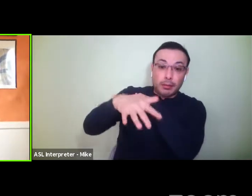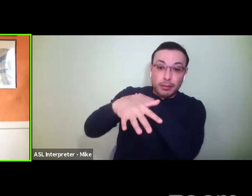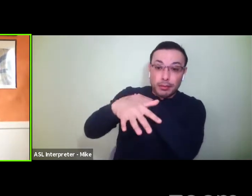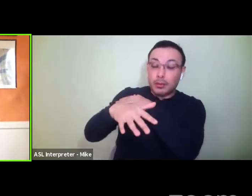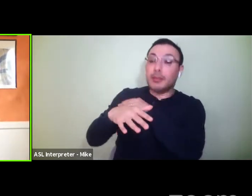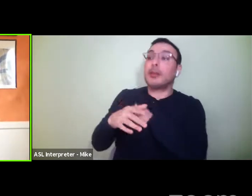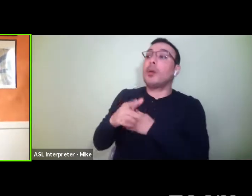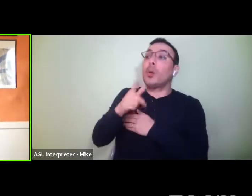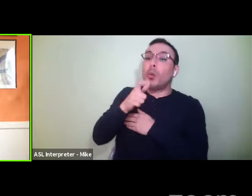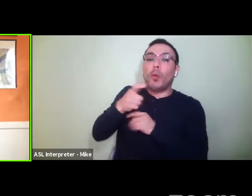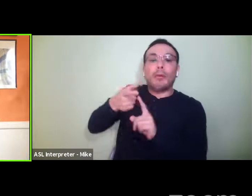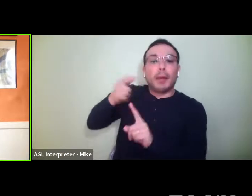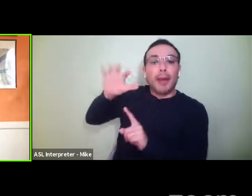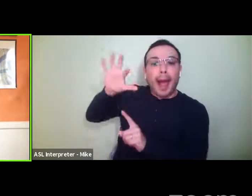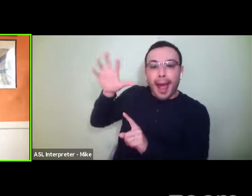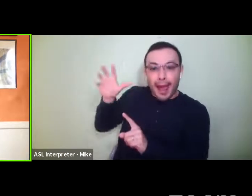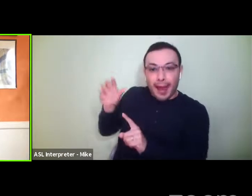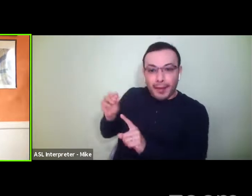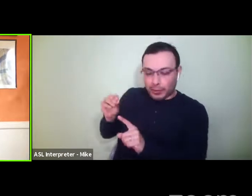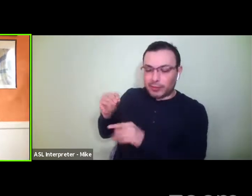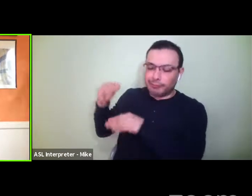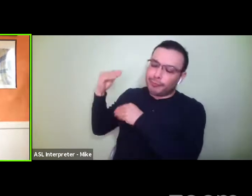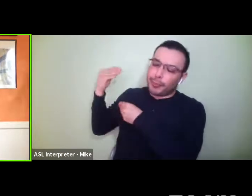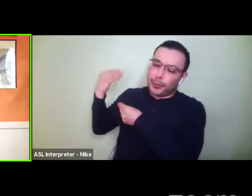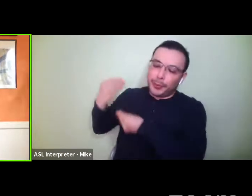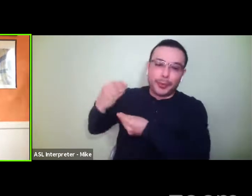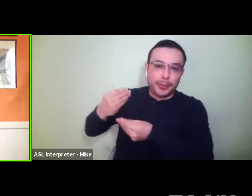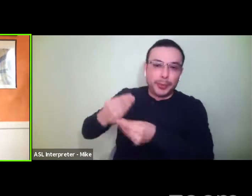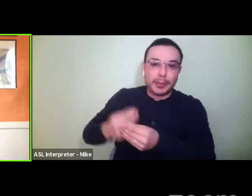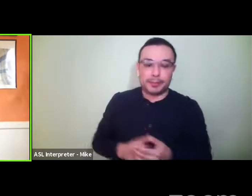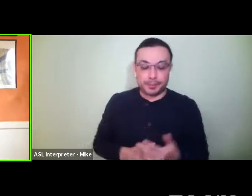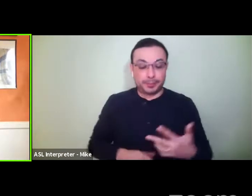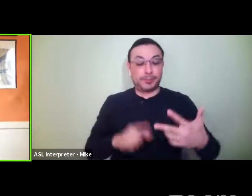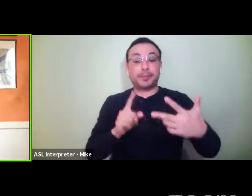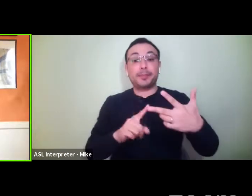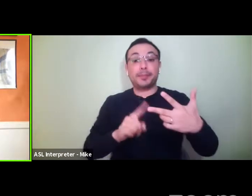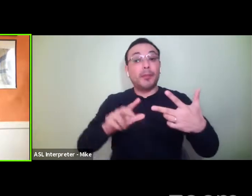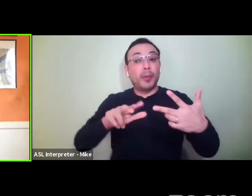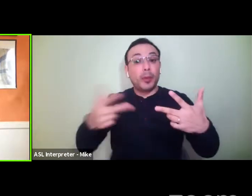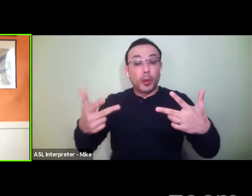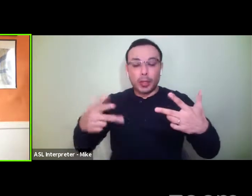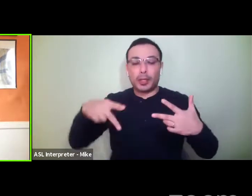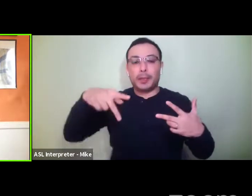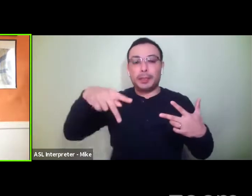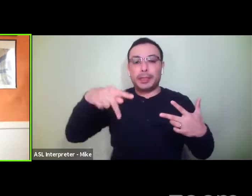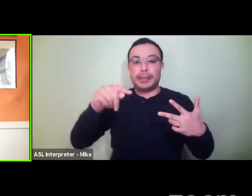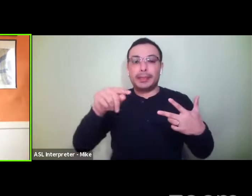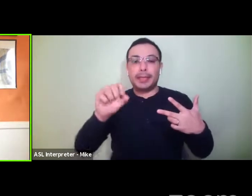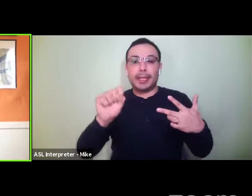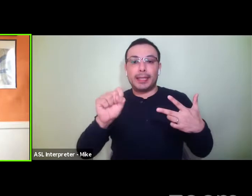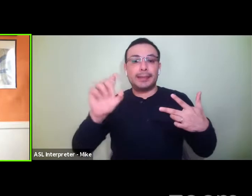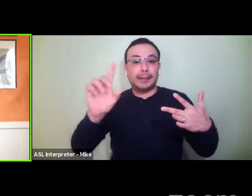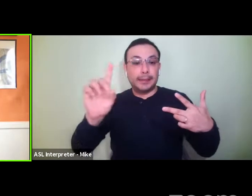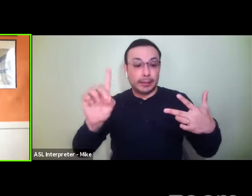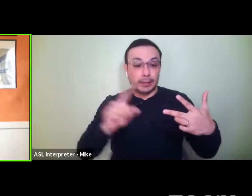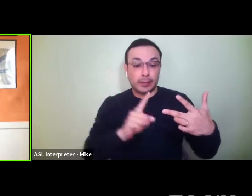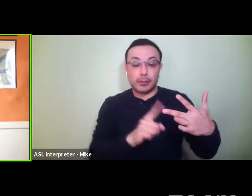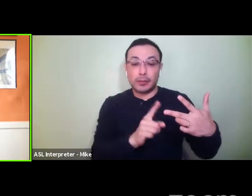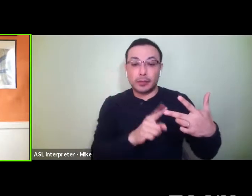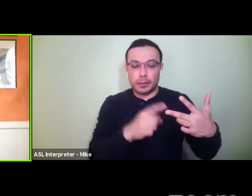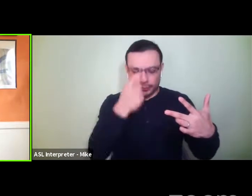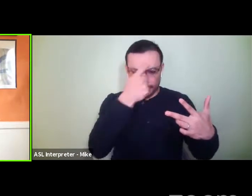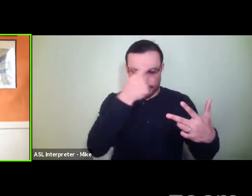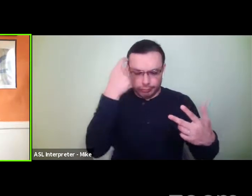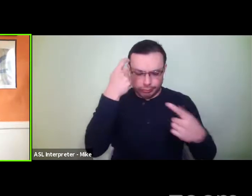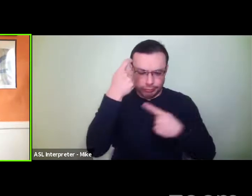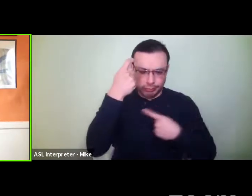Hemisphere. My third disability is my own PTSD, trauma from the ongoing racial abuse